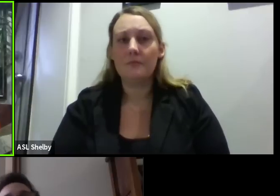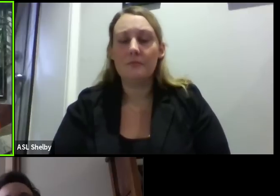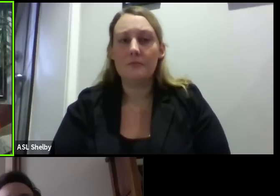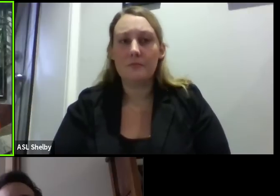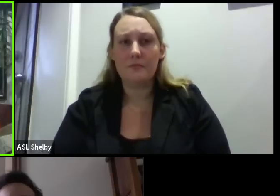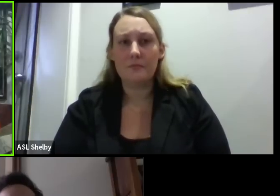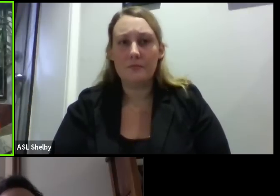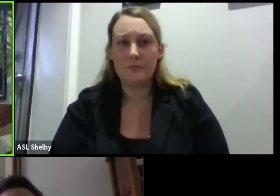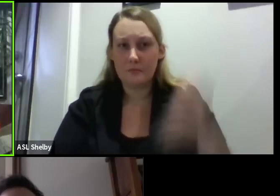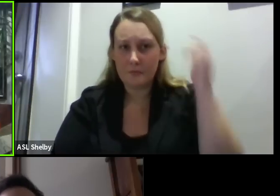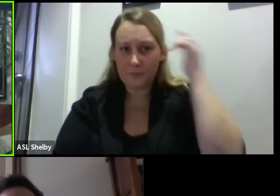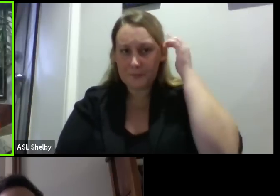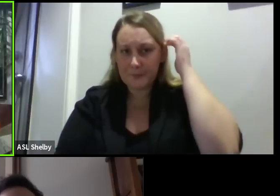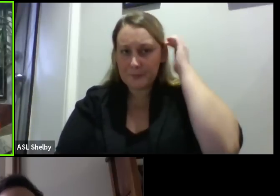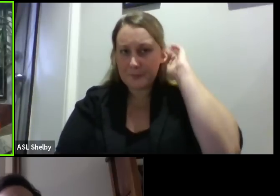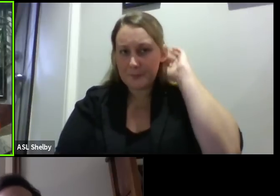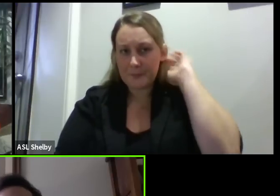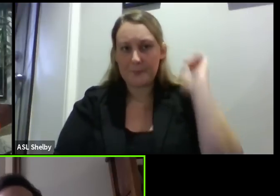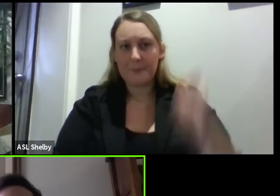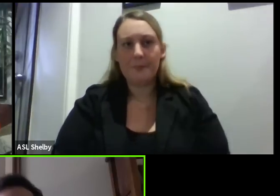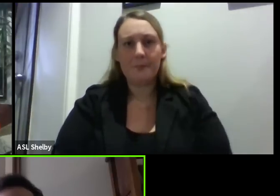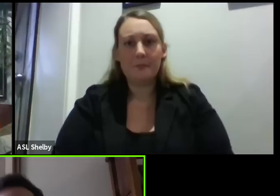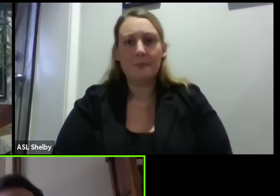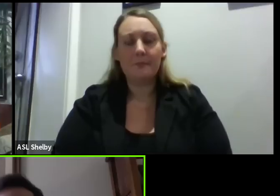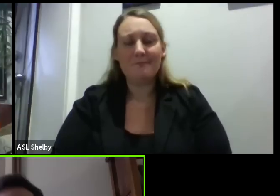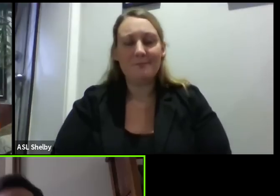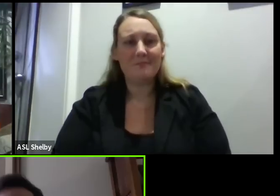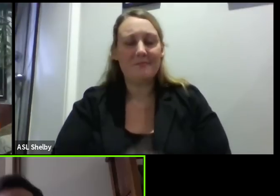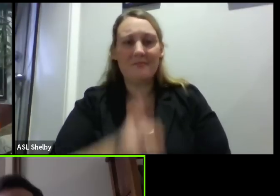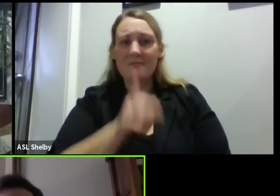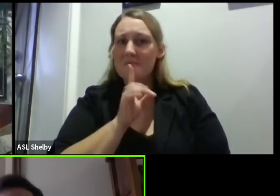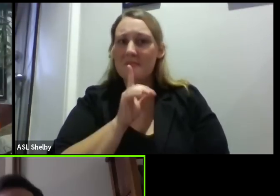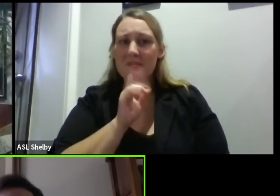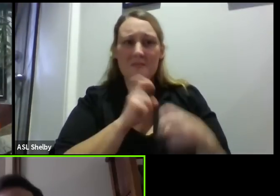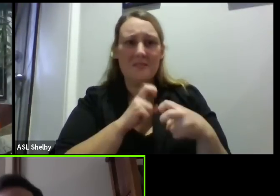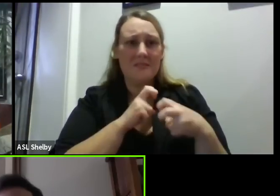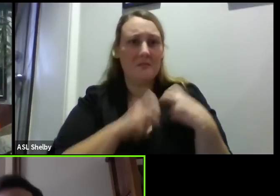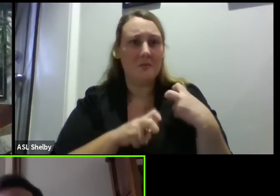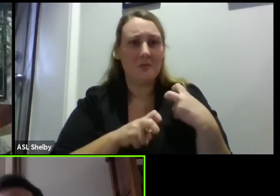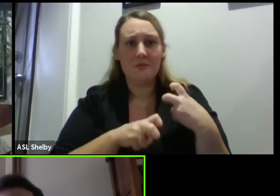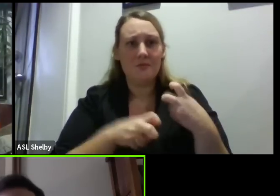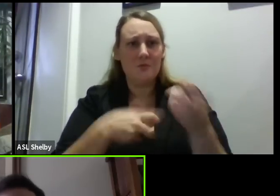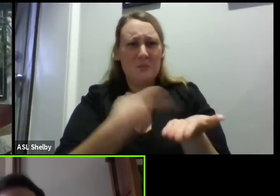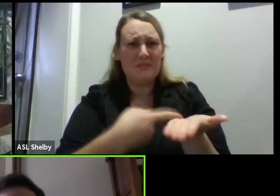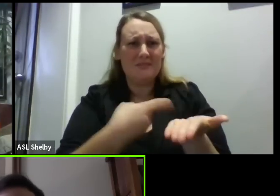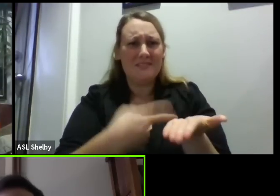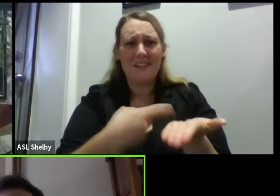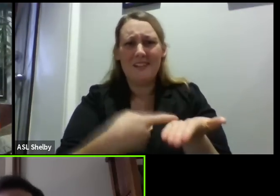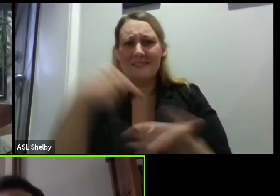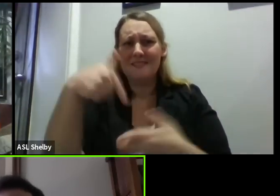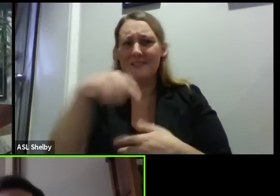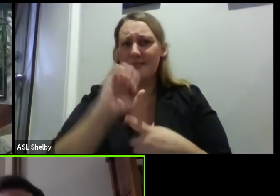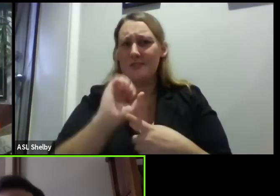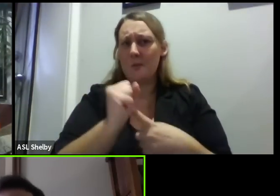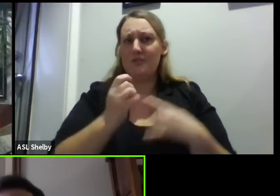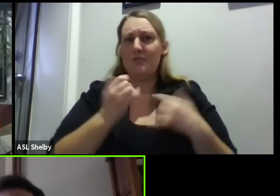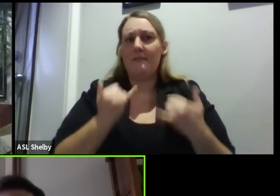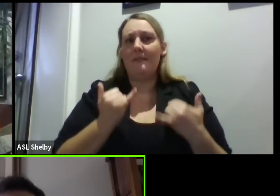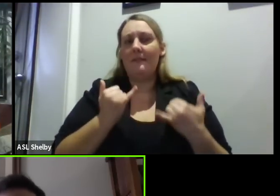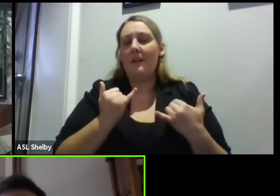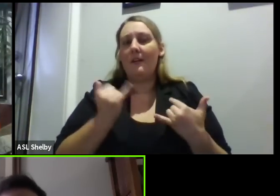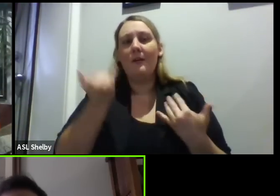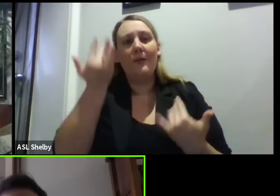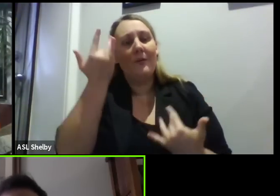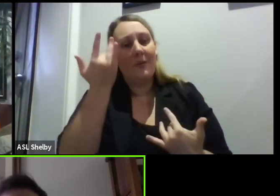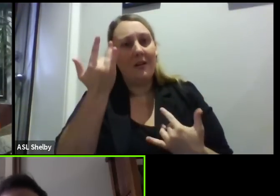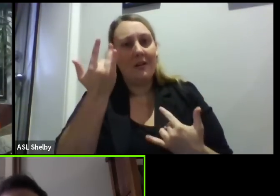difícil. It's very difficult to talk about this situation when so much time has passed. But even